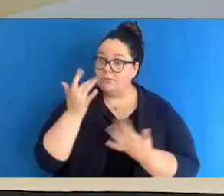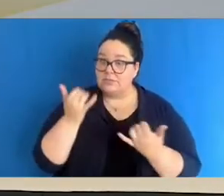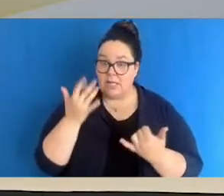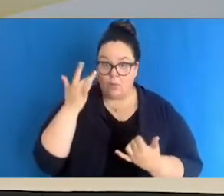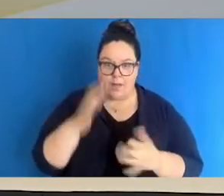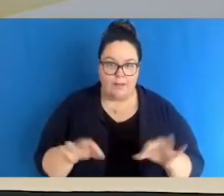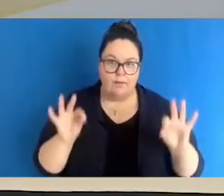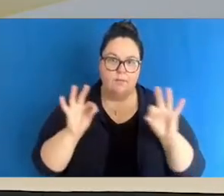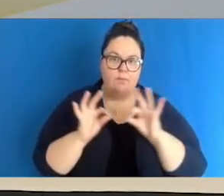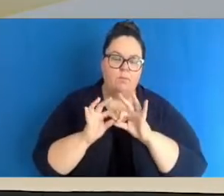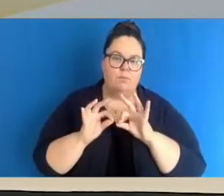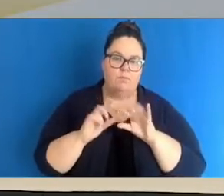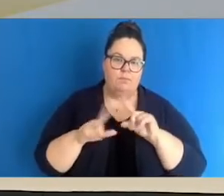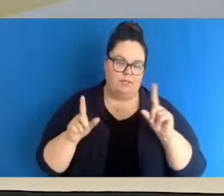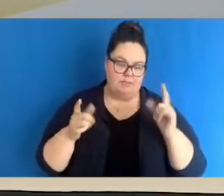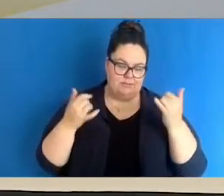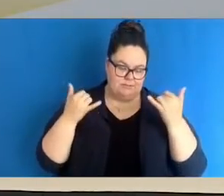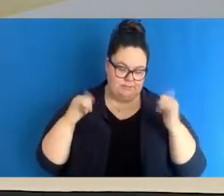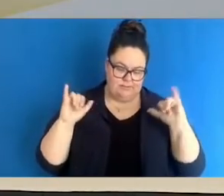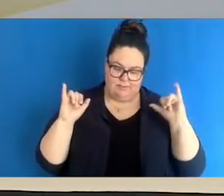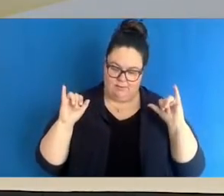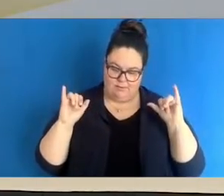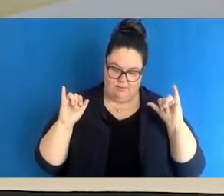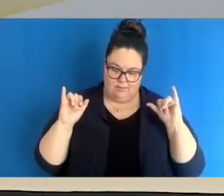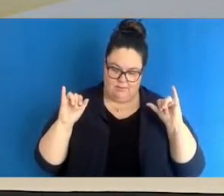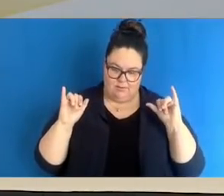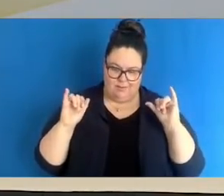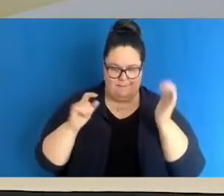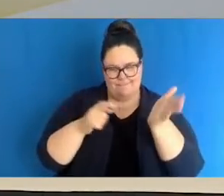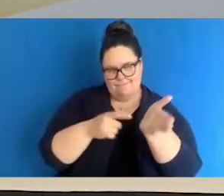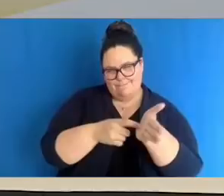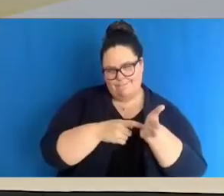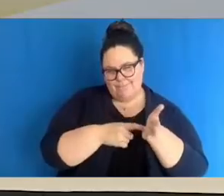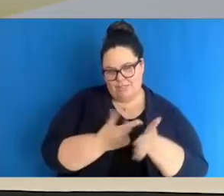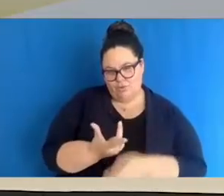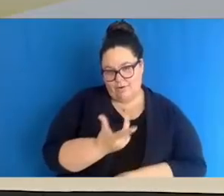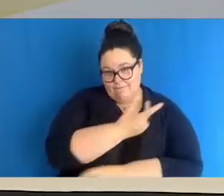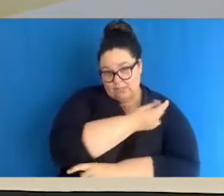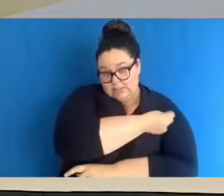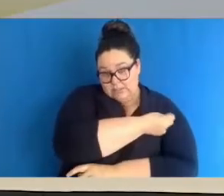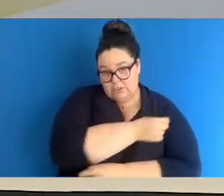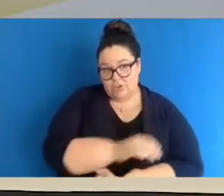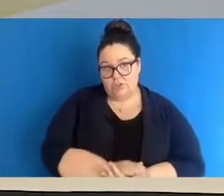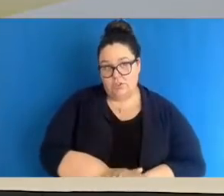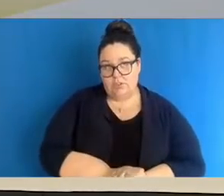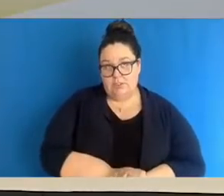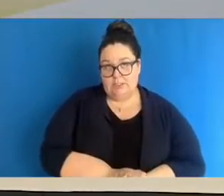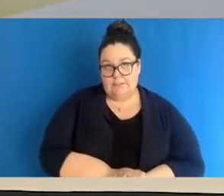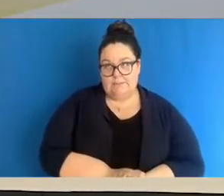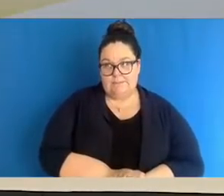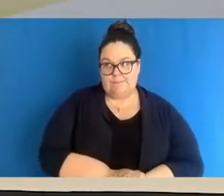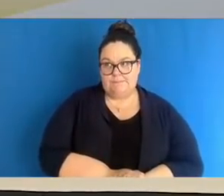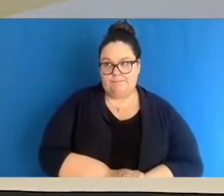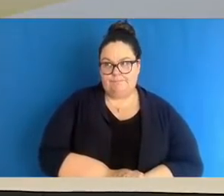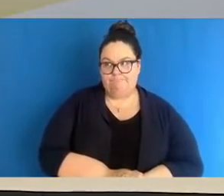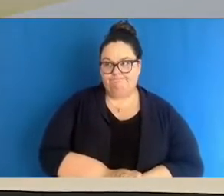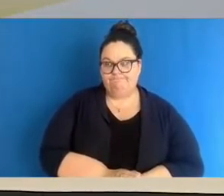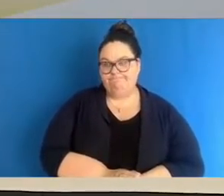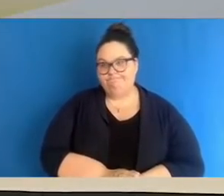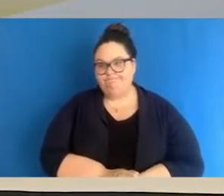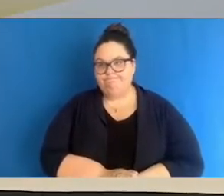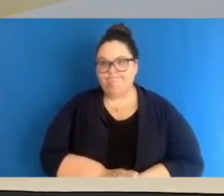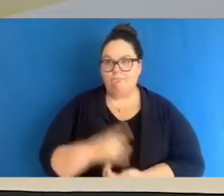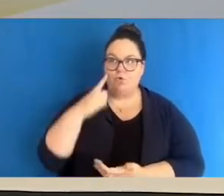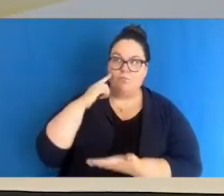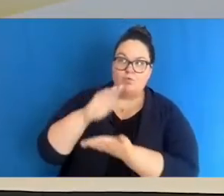But I think when you get into mandatory vaccination, it's something for the schools and for